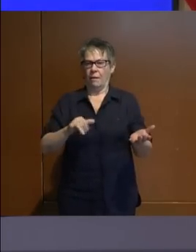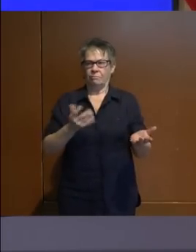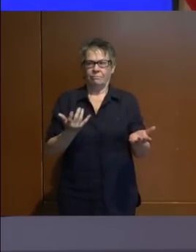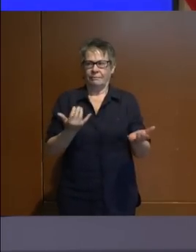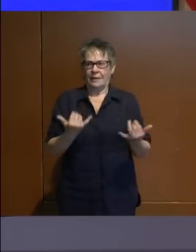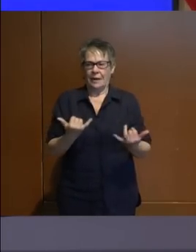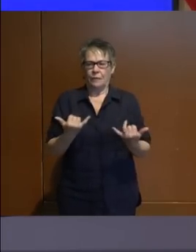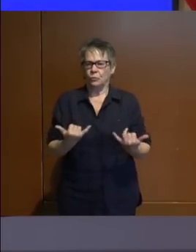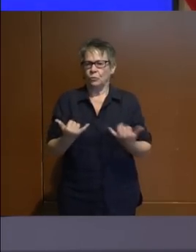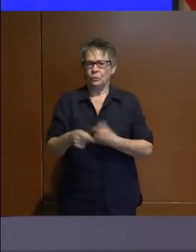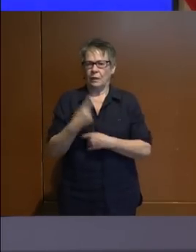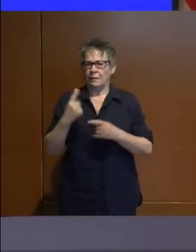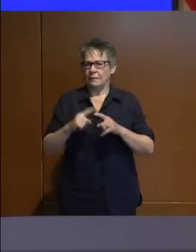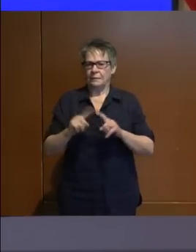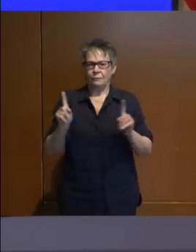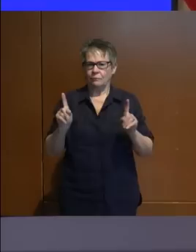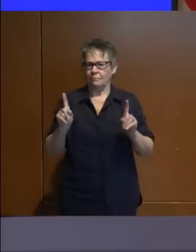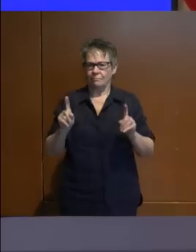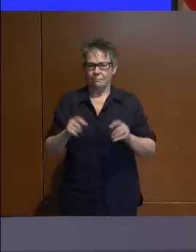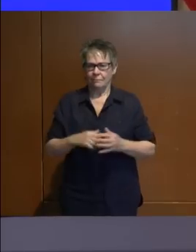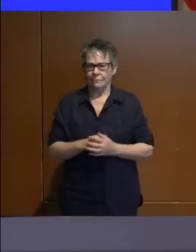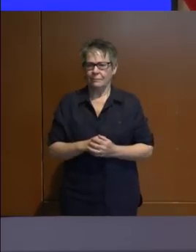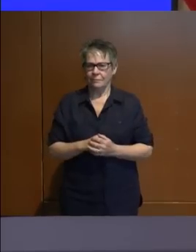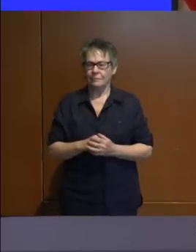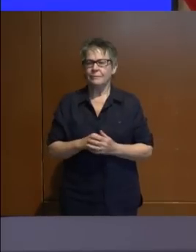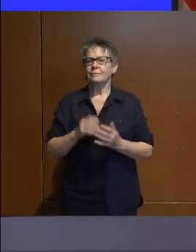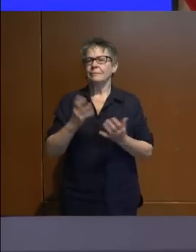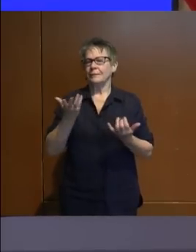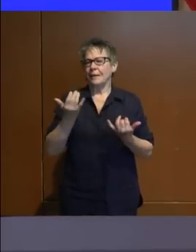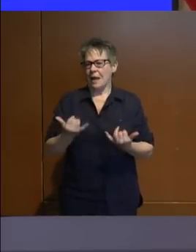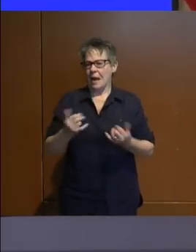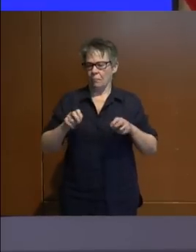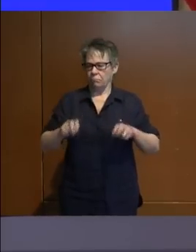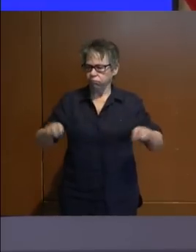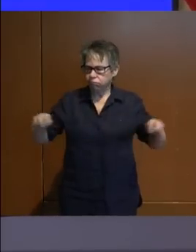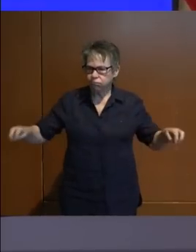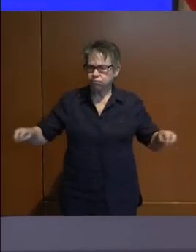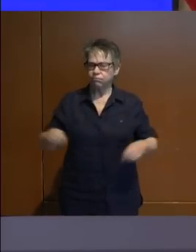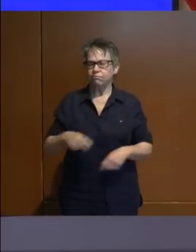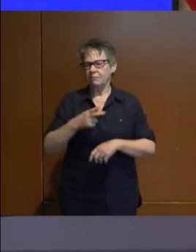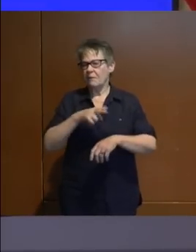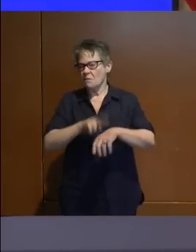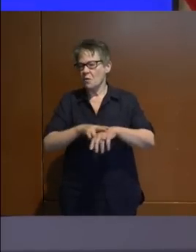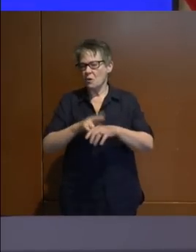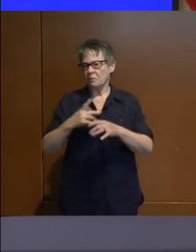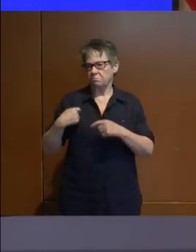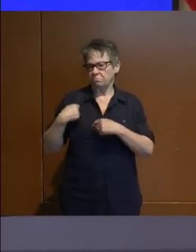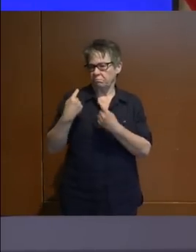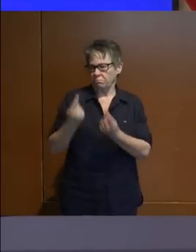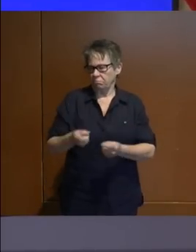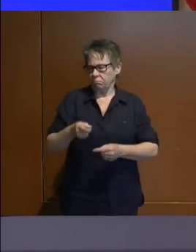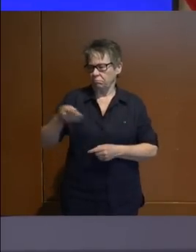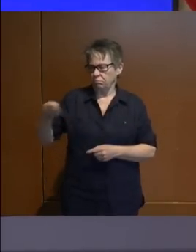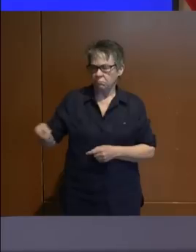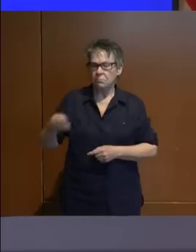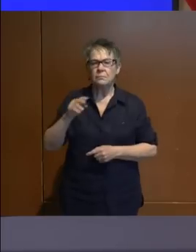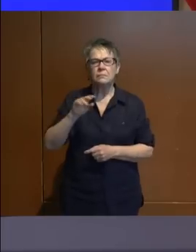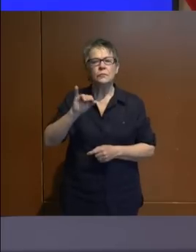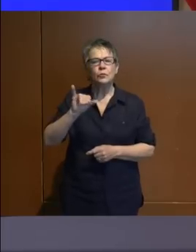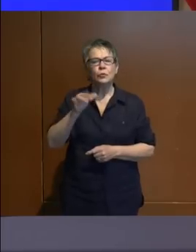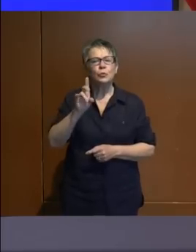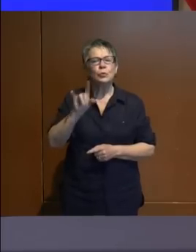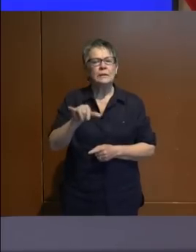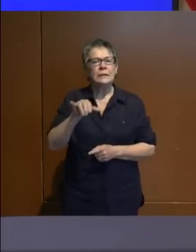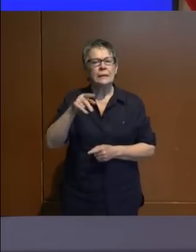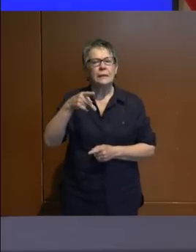to my right who needs no introduction, the Commissioner of the Department of Health, Judy Persichilli. To her right, State Epidemiologist, Dr.